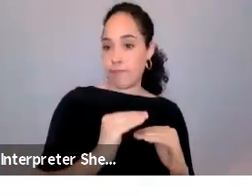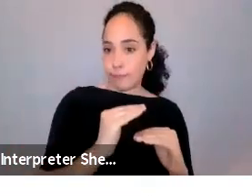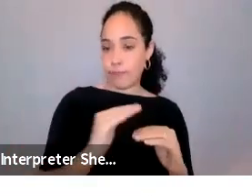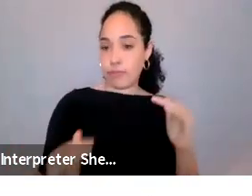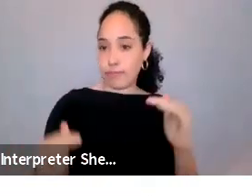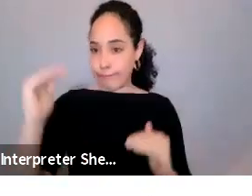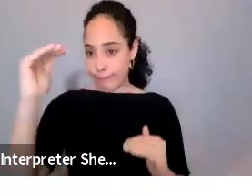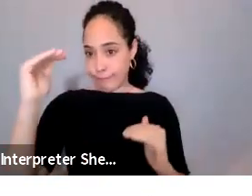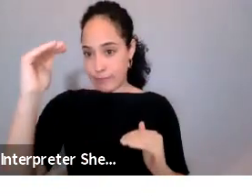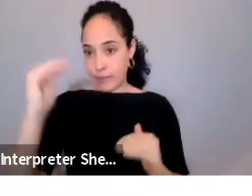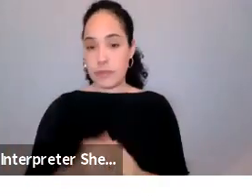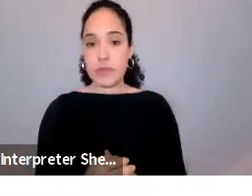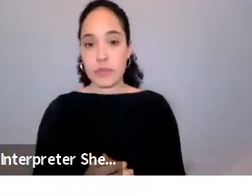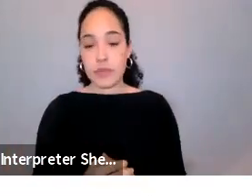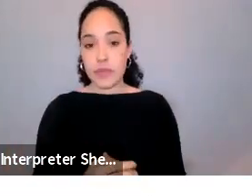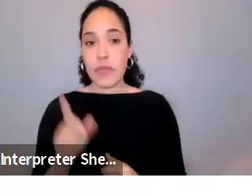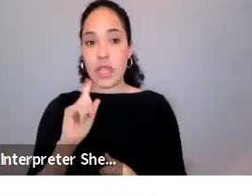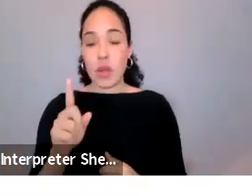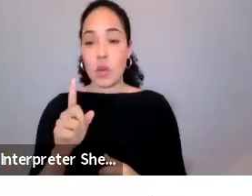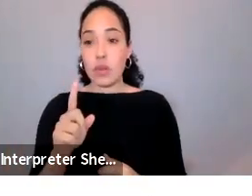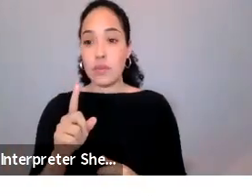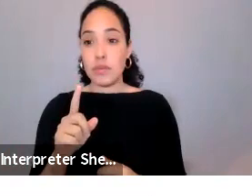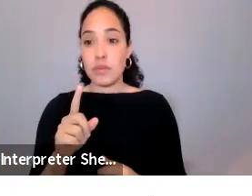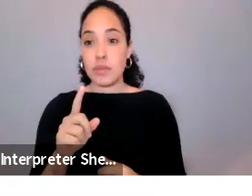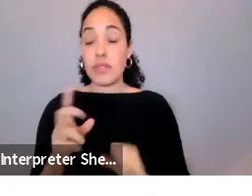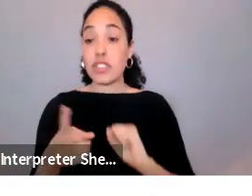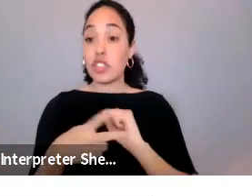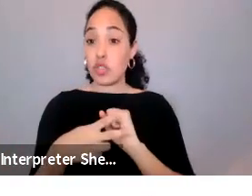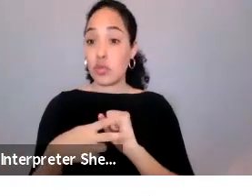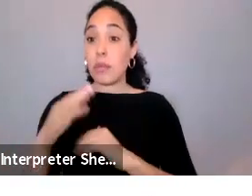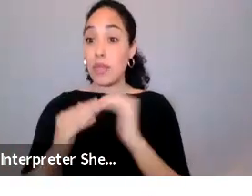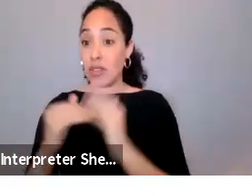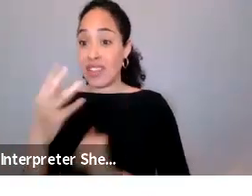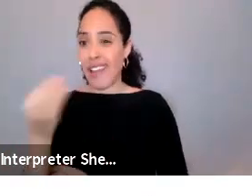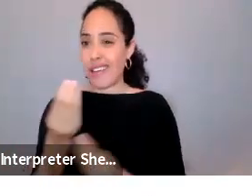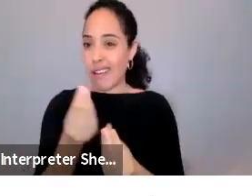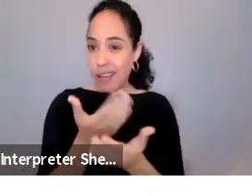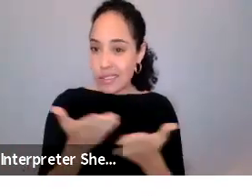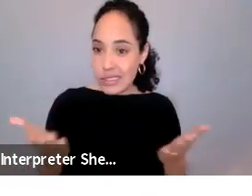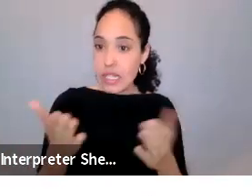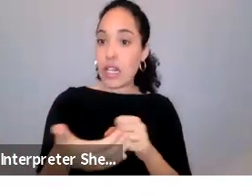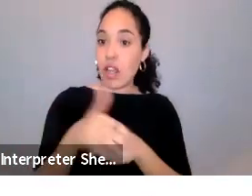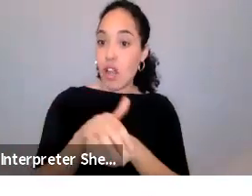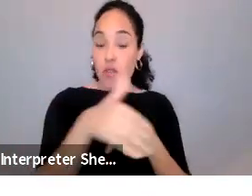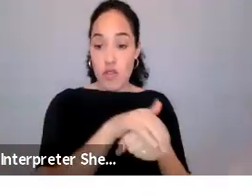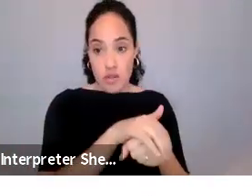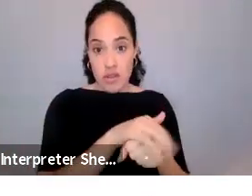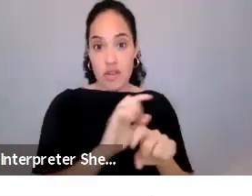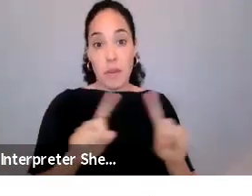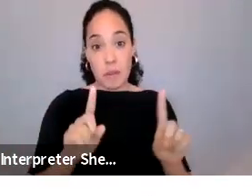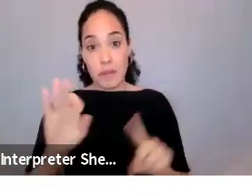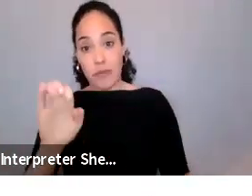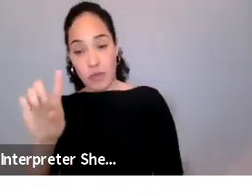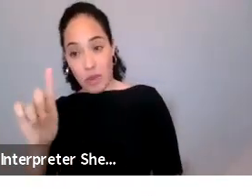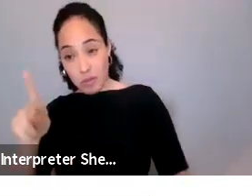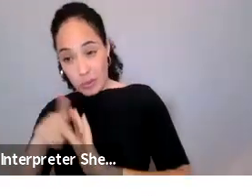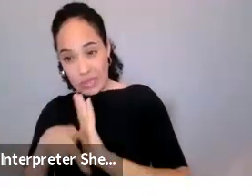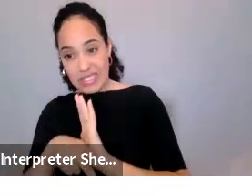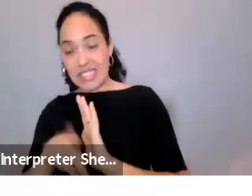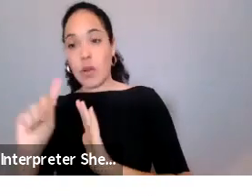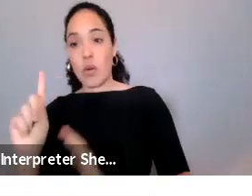to secure both building and contents coverage, while renters elect to only purchase contents coverage. As the slide